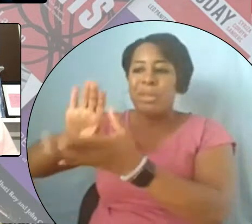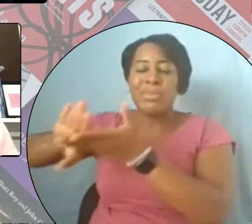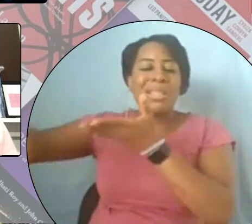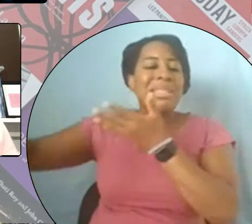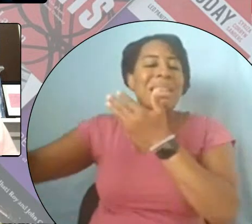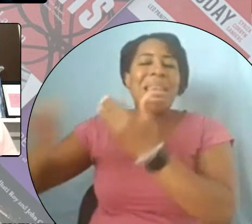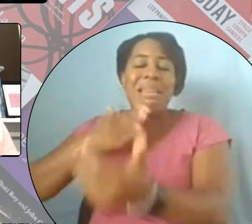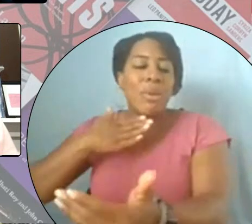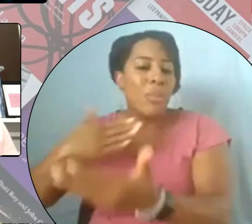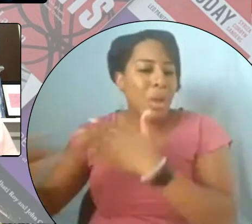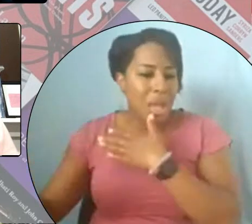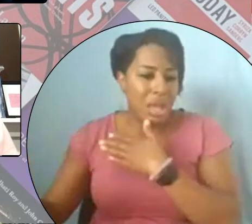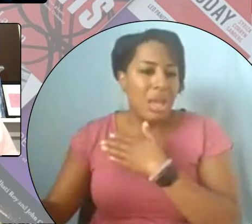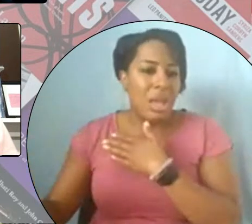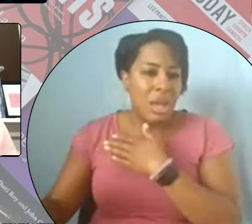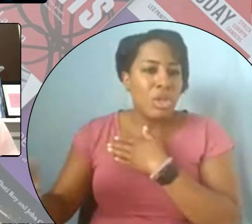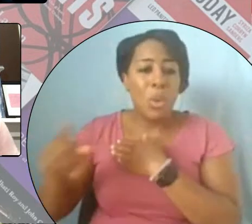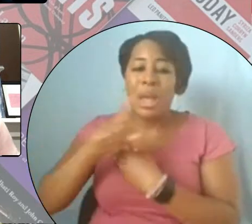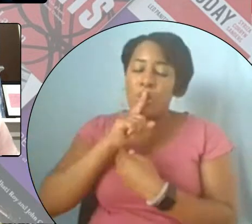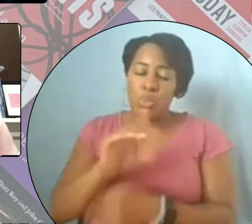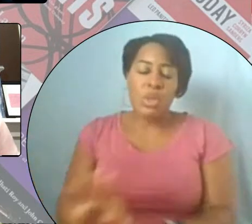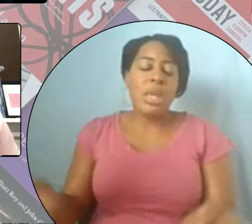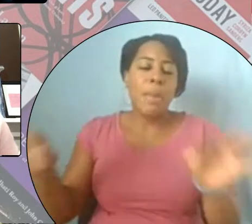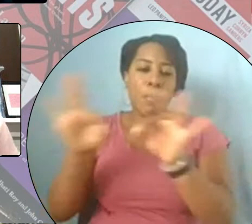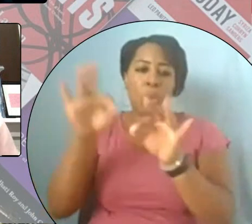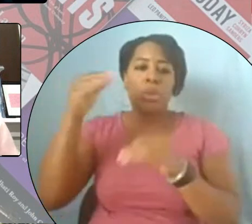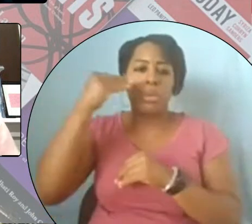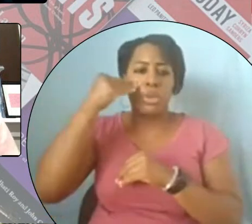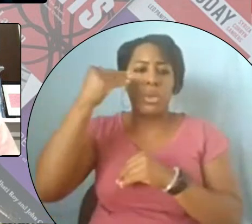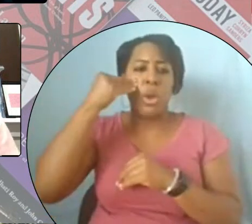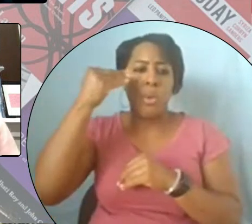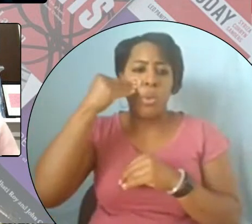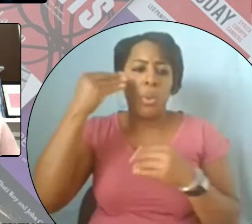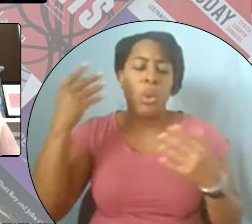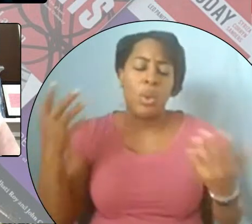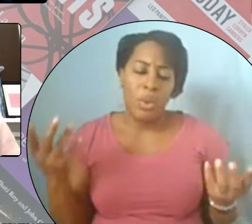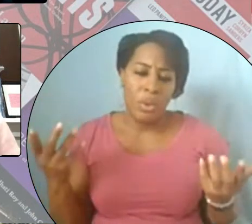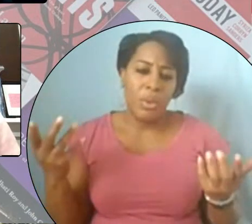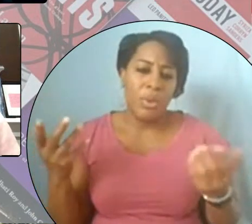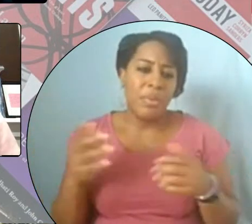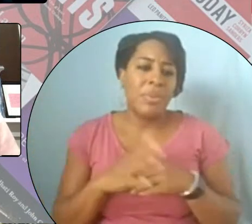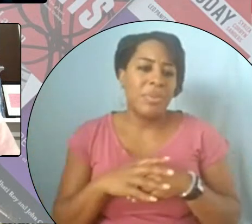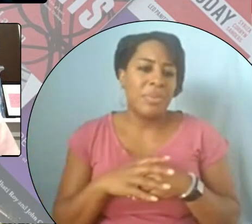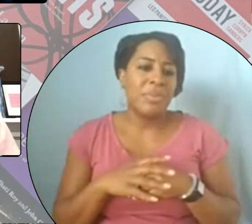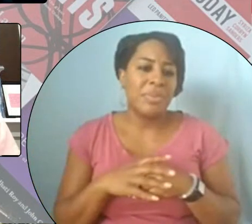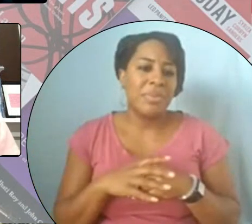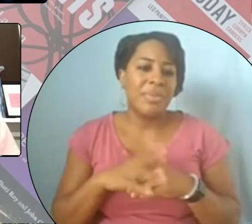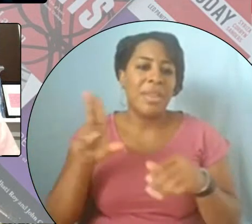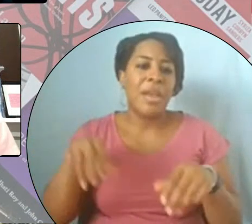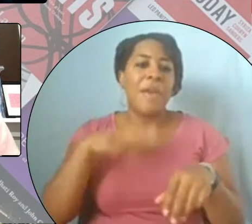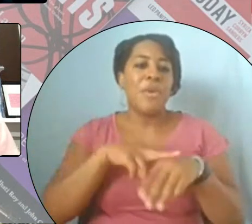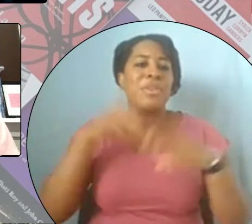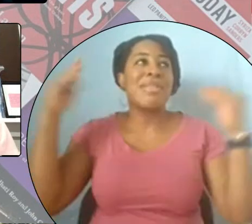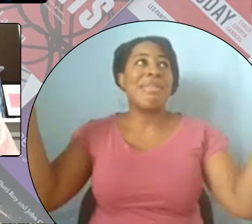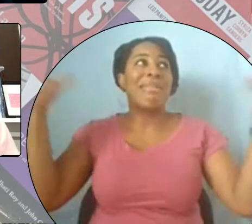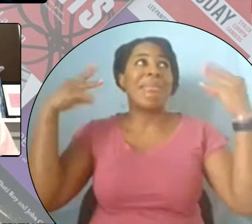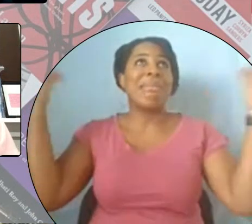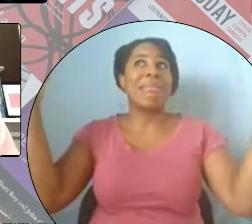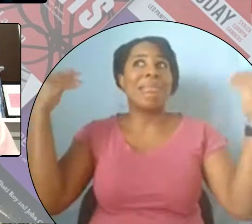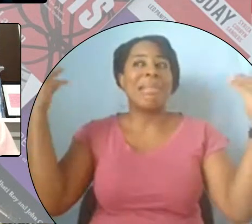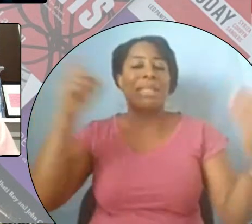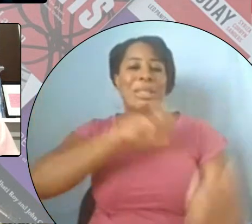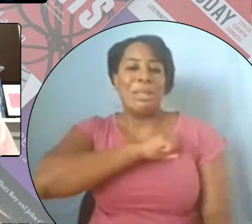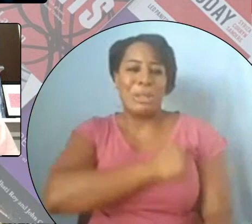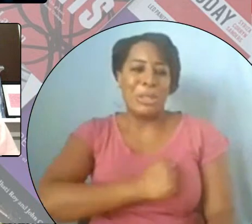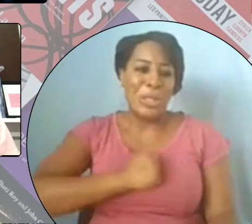really important to point out. And of course I have sirens going off around me. Sorry about that.